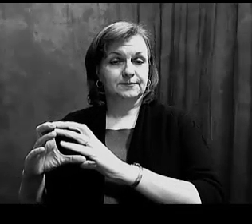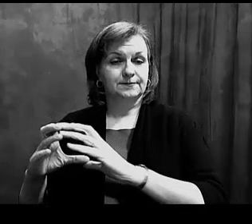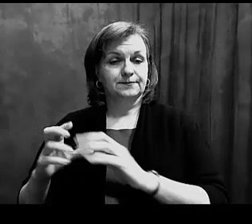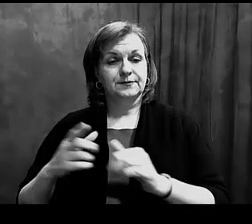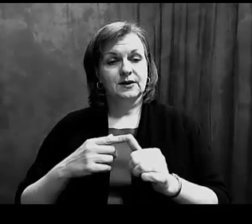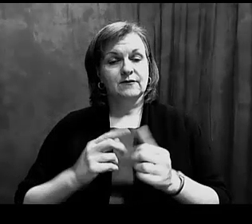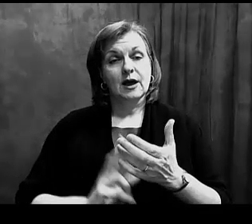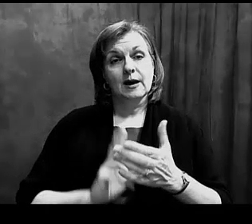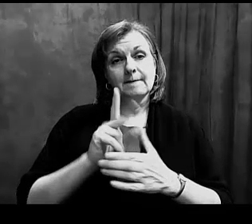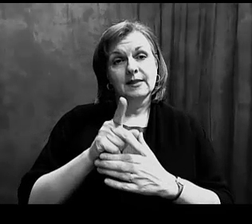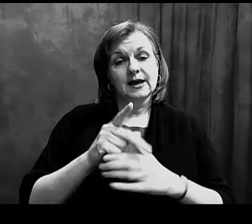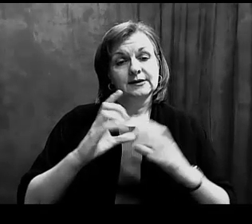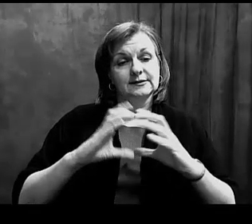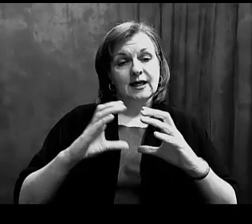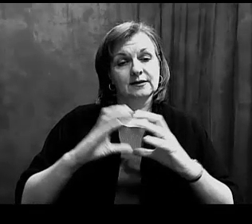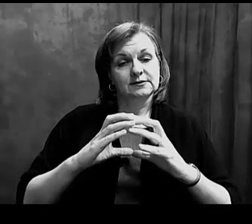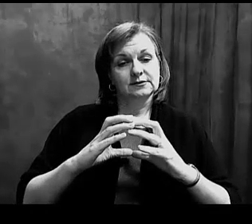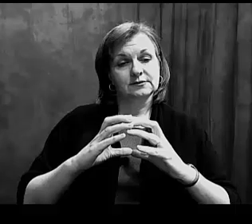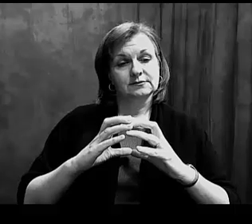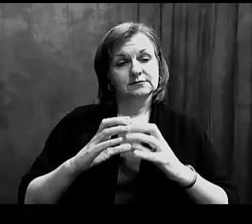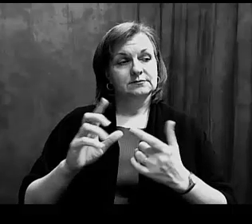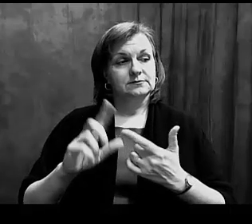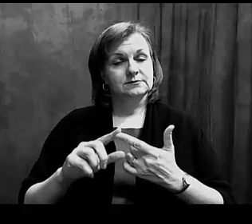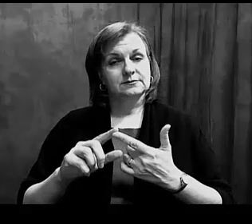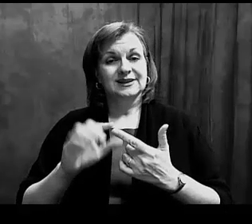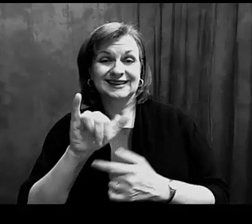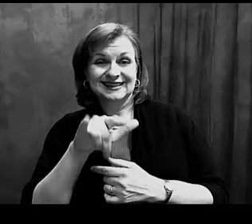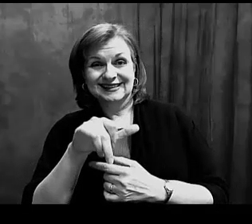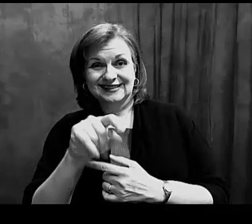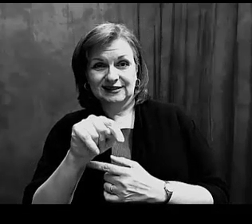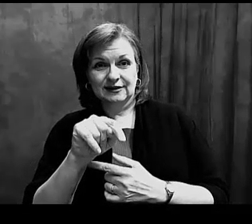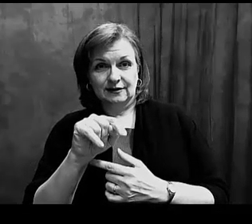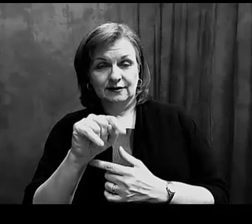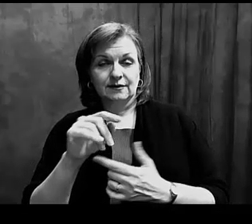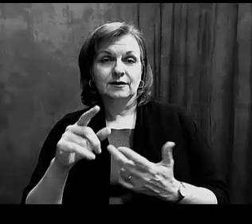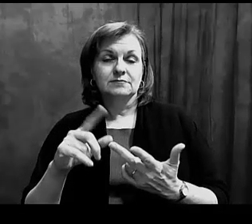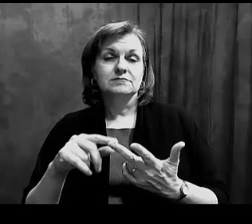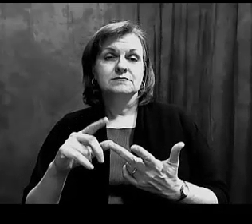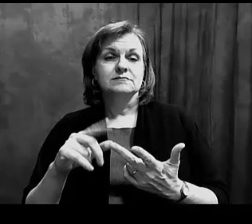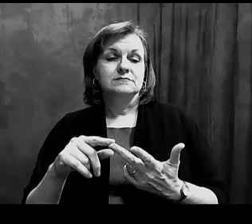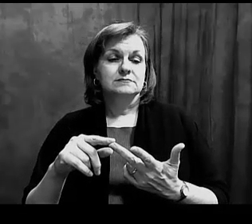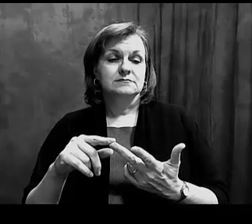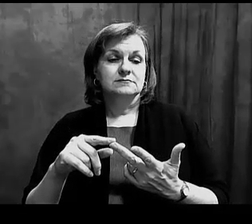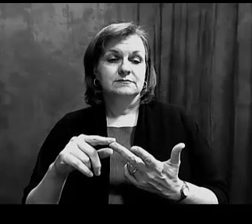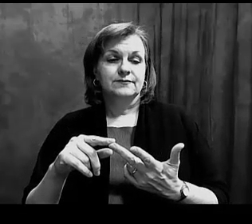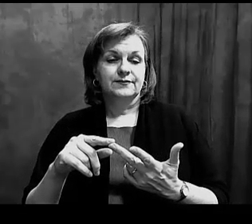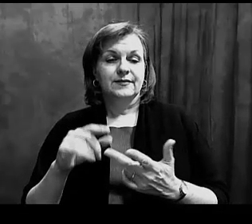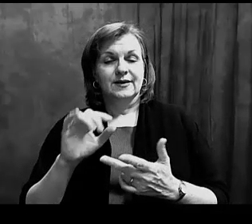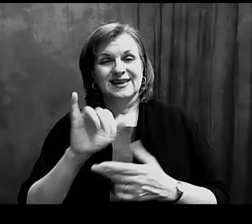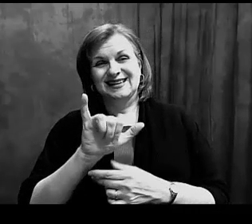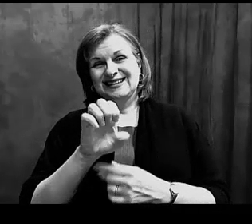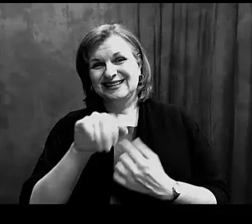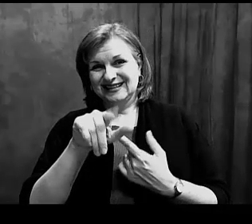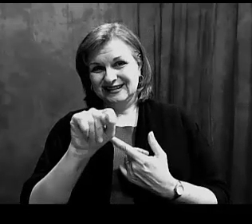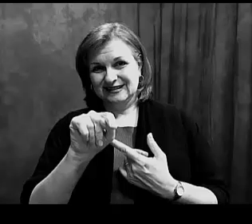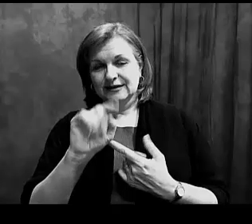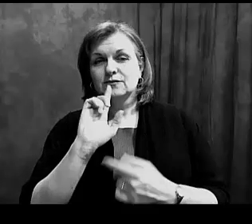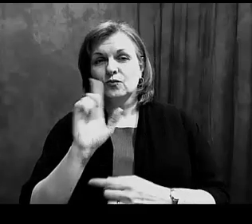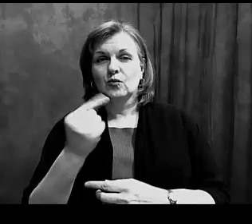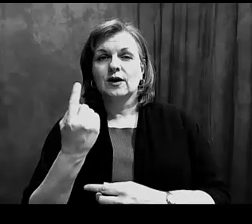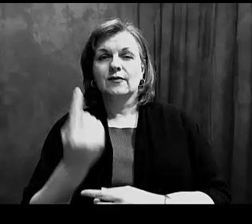got plant cells. We've got yeast that you're probably familiar with. This is one of the